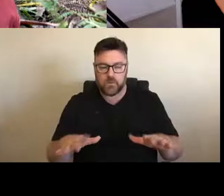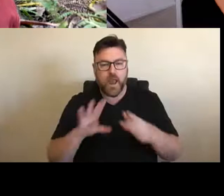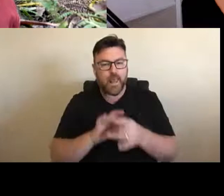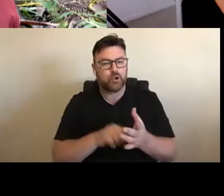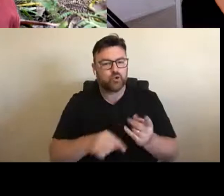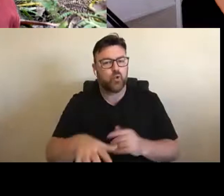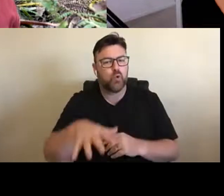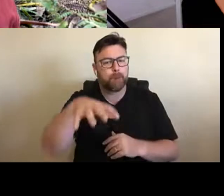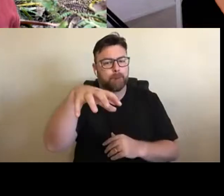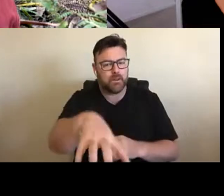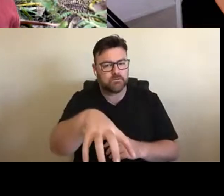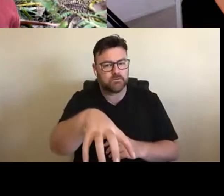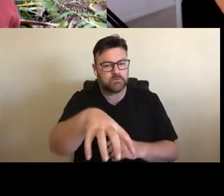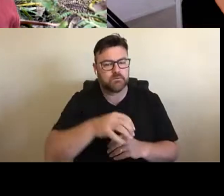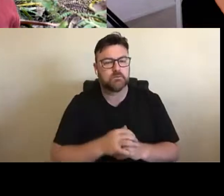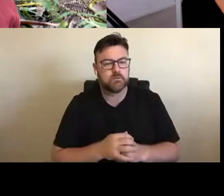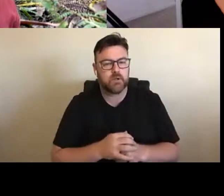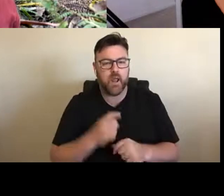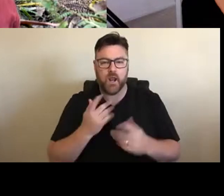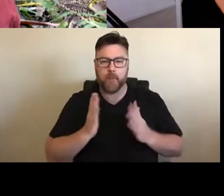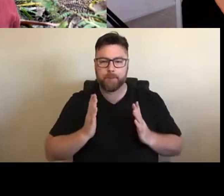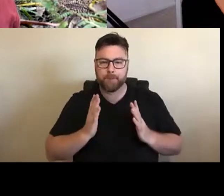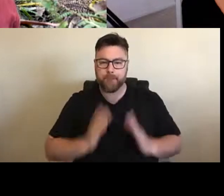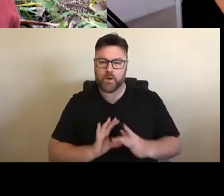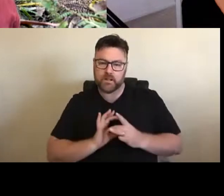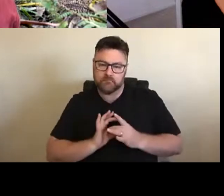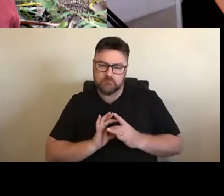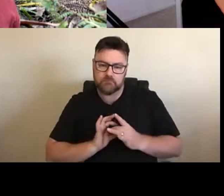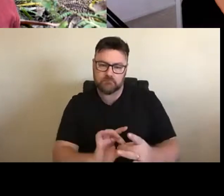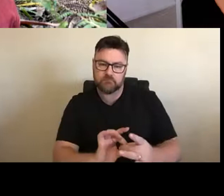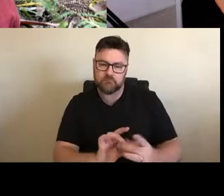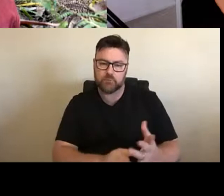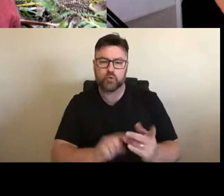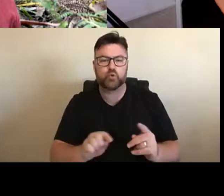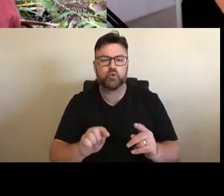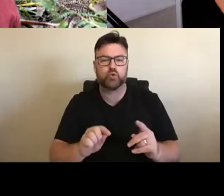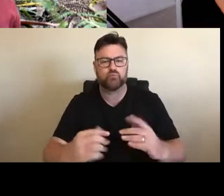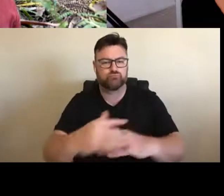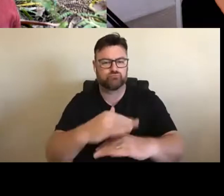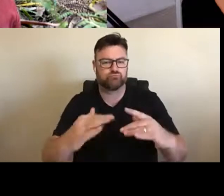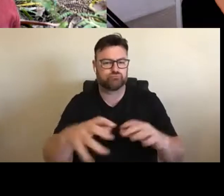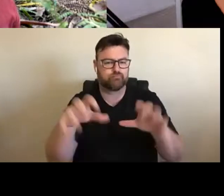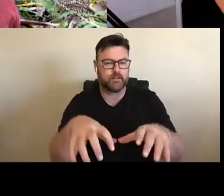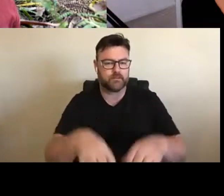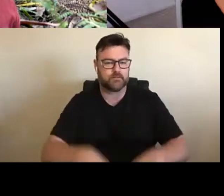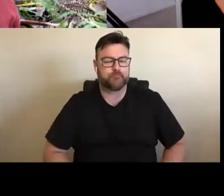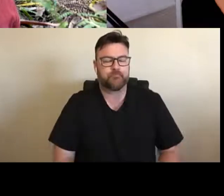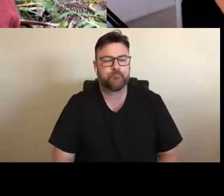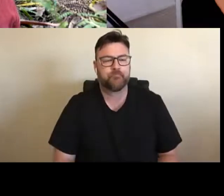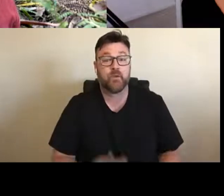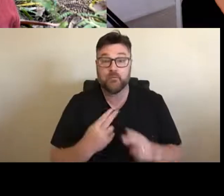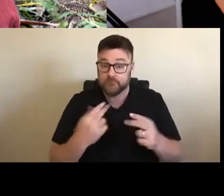very bodily feeling and relationship with that place. I think, like for me,